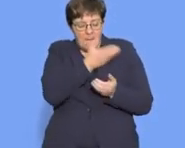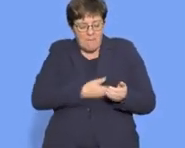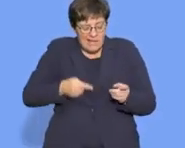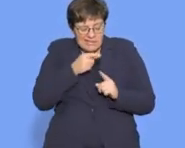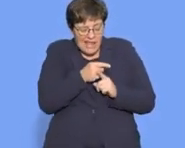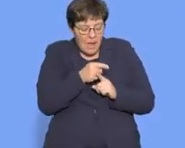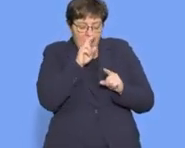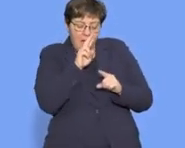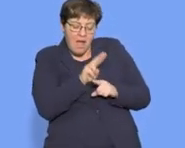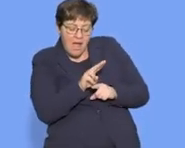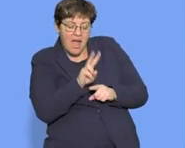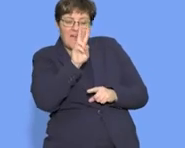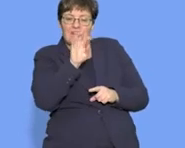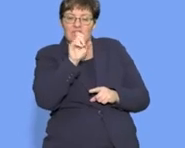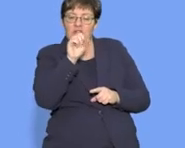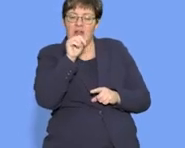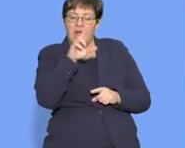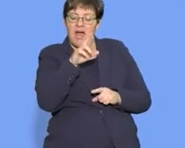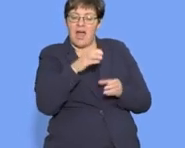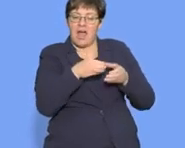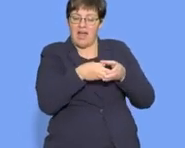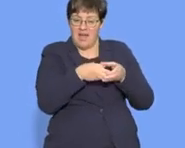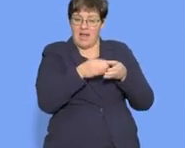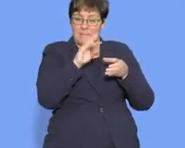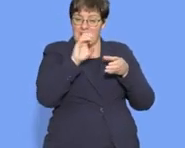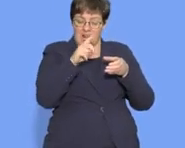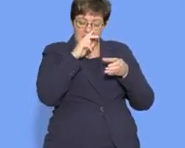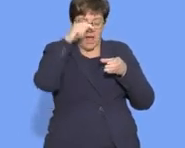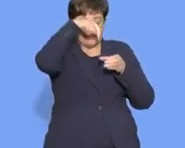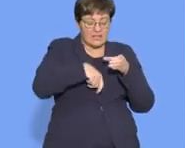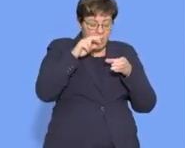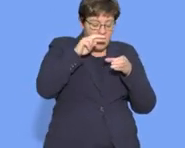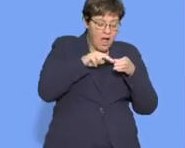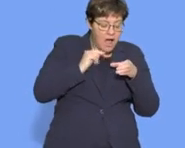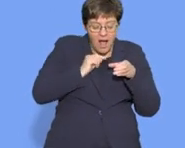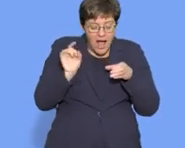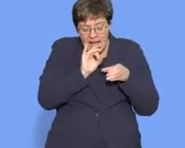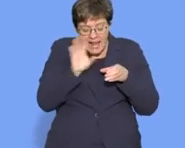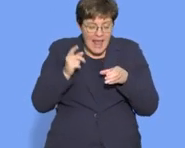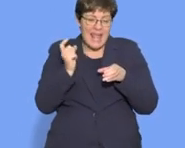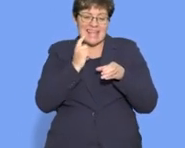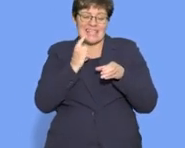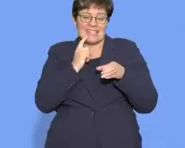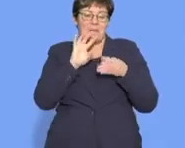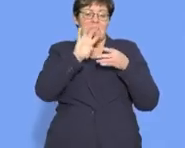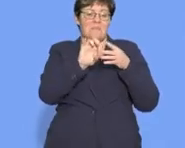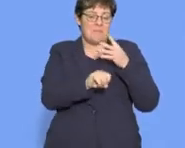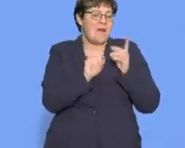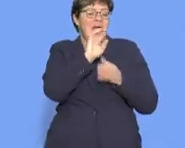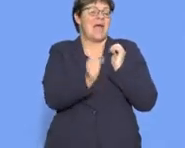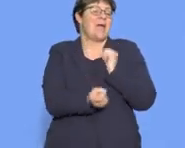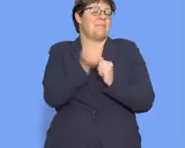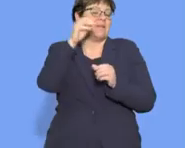means we can see the vascular bundle in quite a bit of detail, which makes it much clearer and much easier to work out what is going